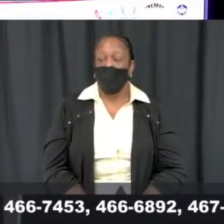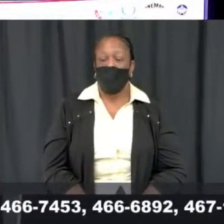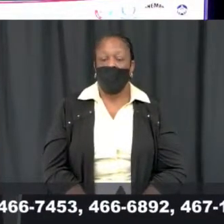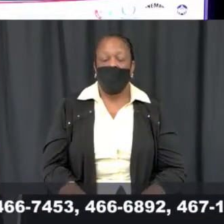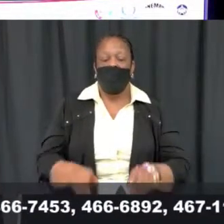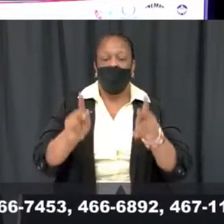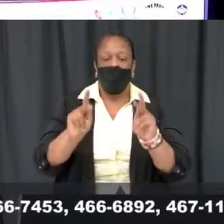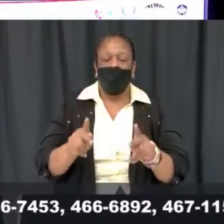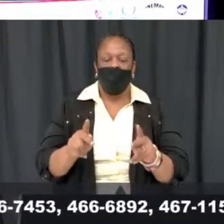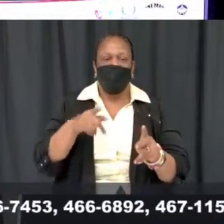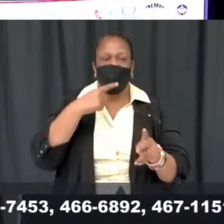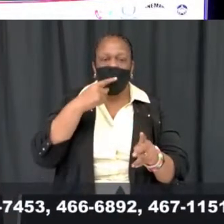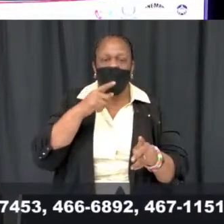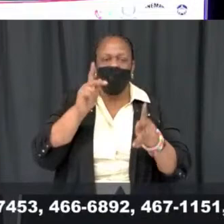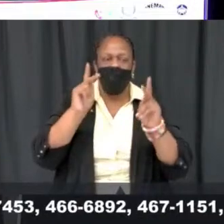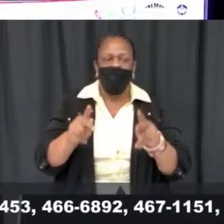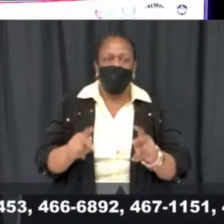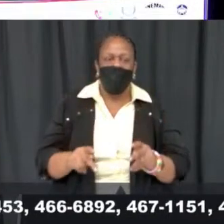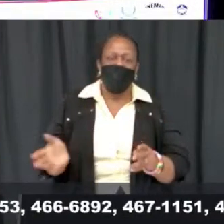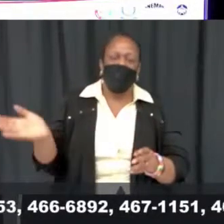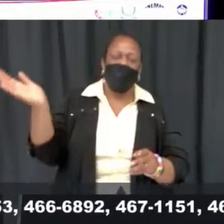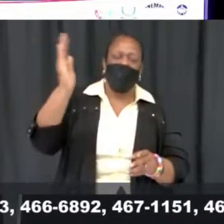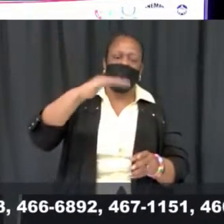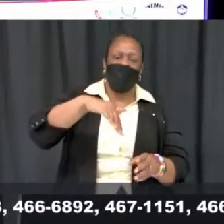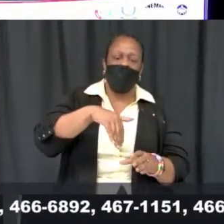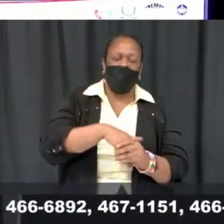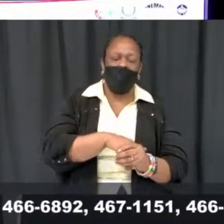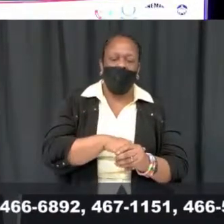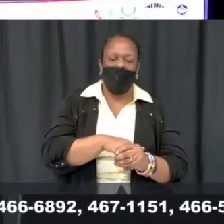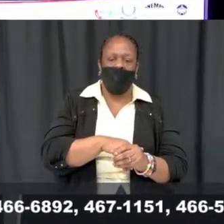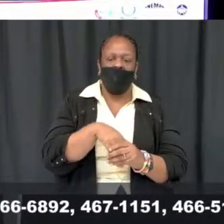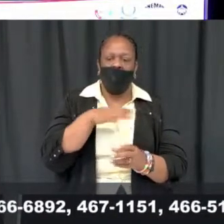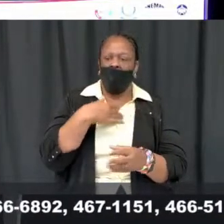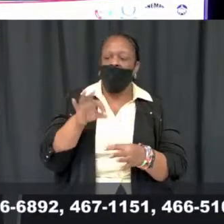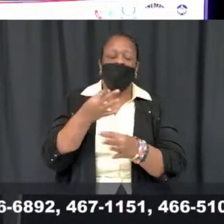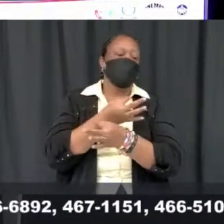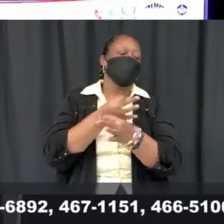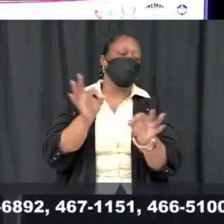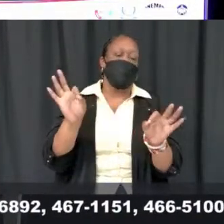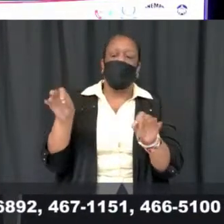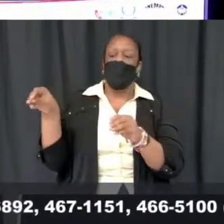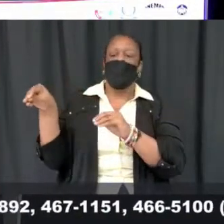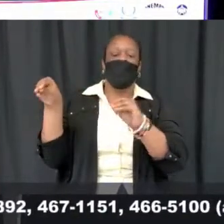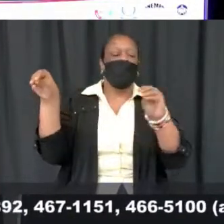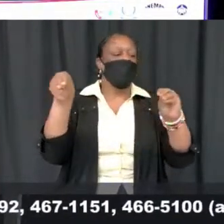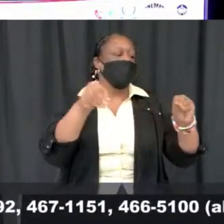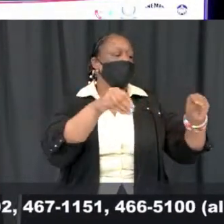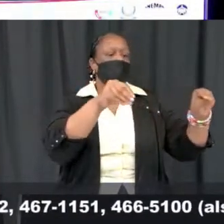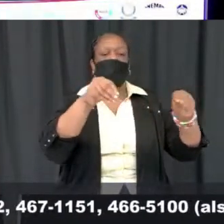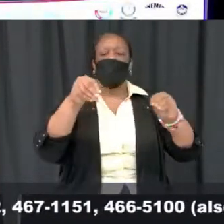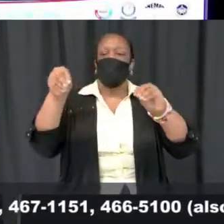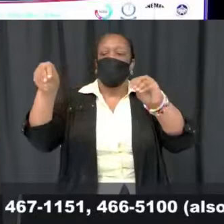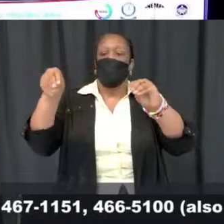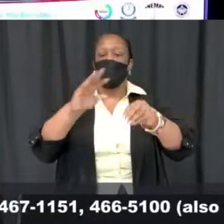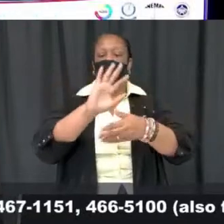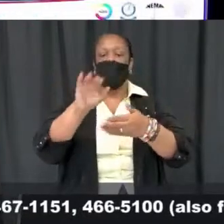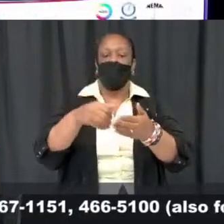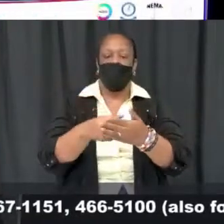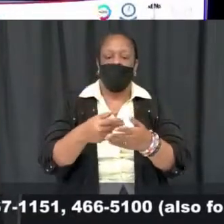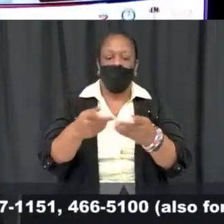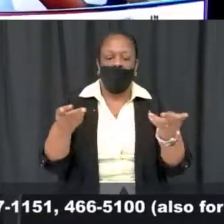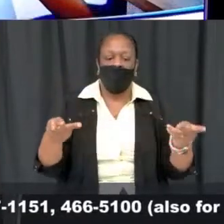about. I would like the evidence. And if you bring the evidence that someone entered this